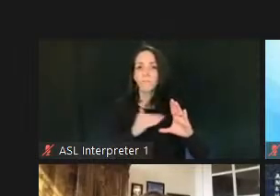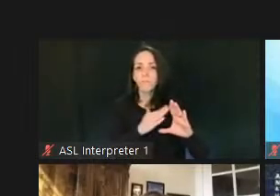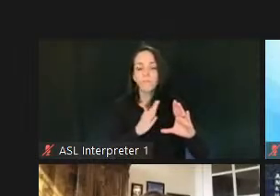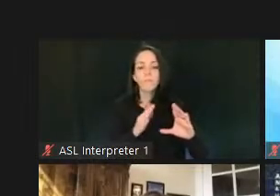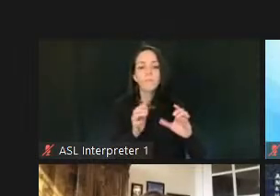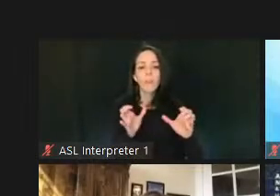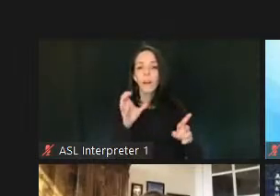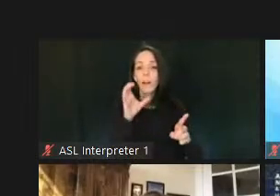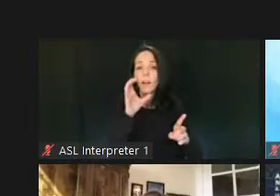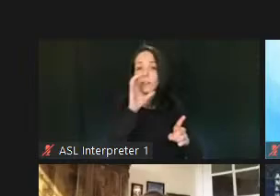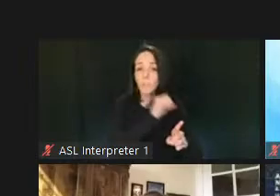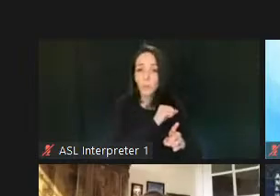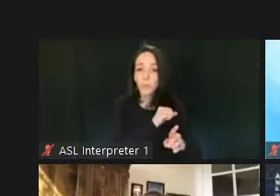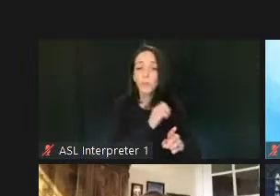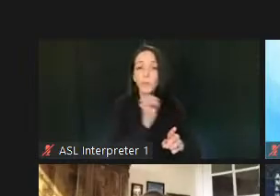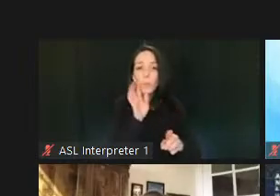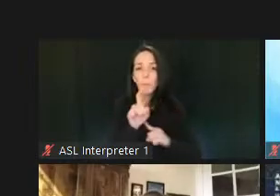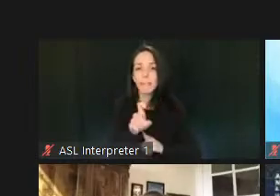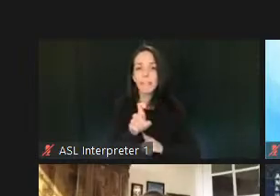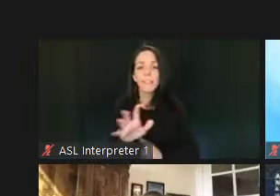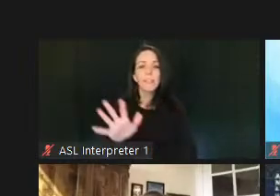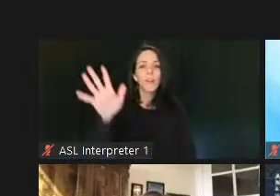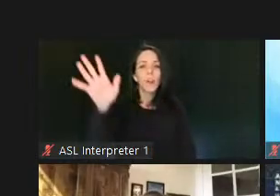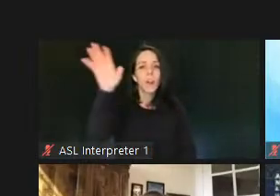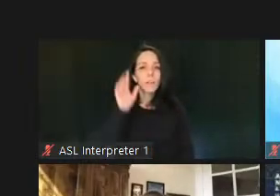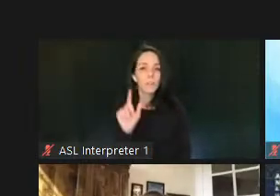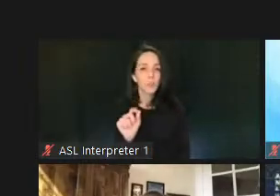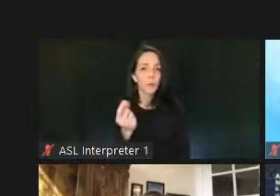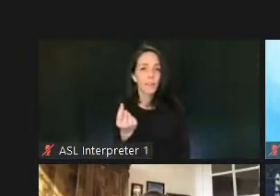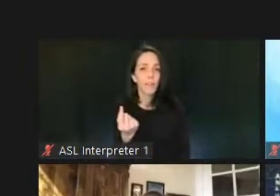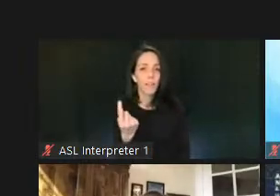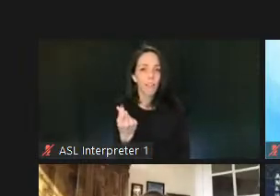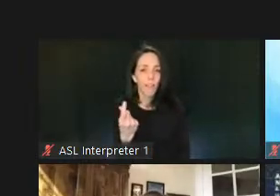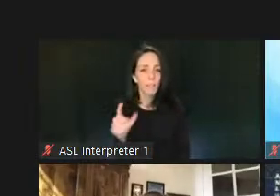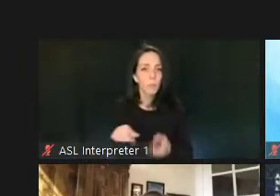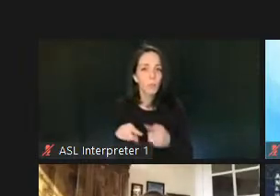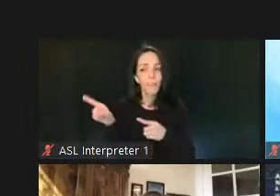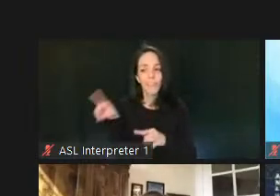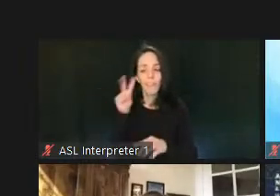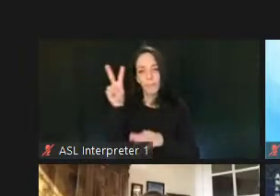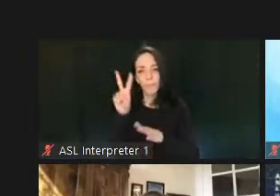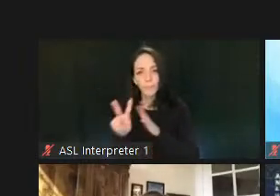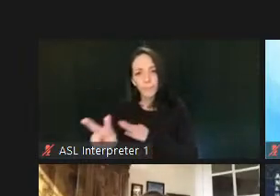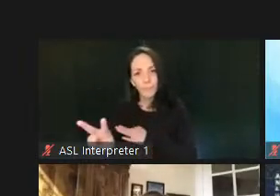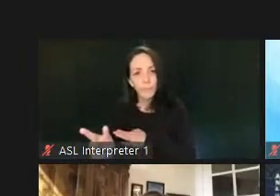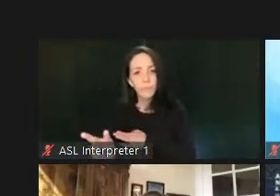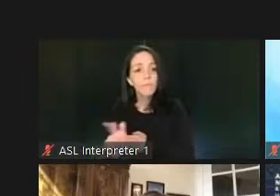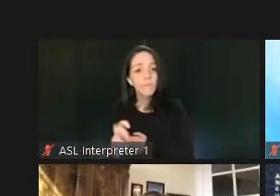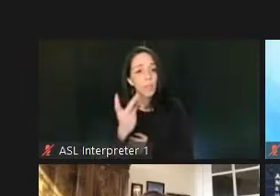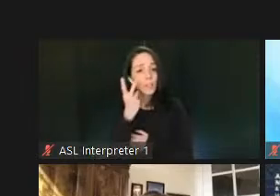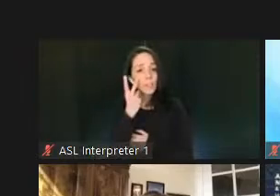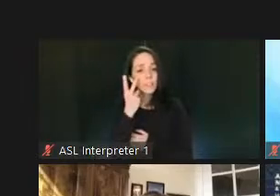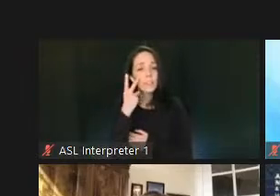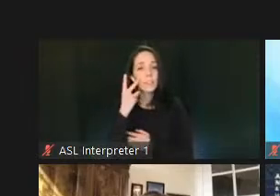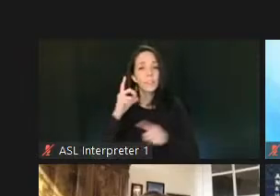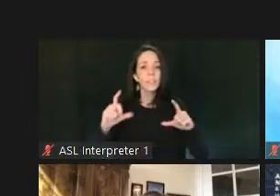transportation funding strategy back in 2011. And so you can see the relative proportions of the different funding sources that